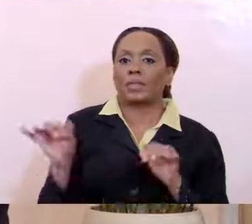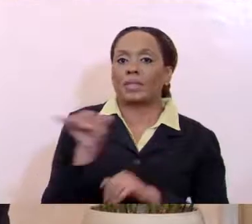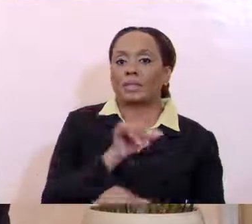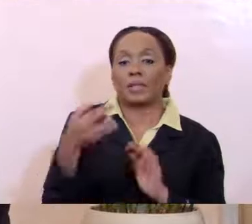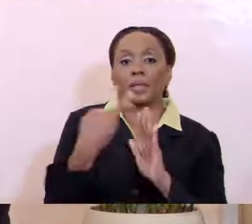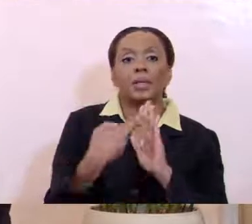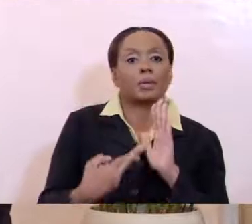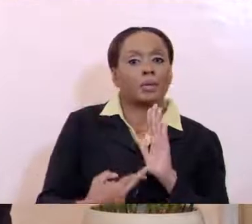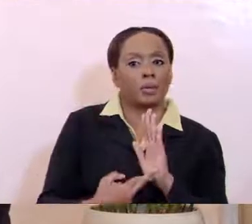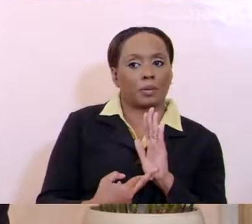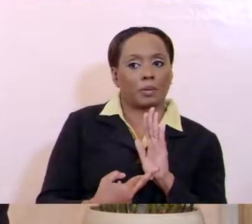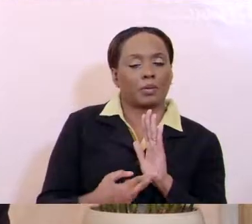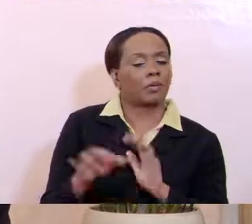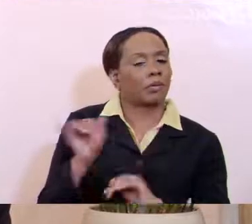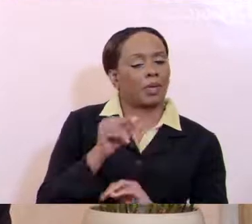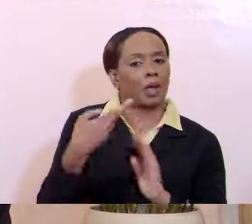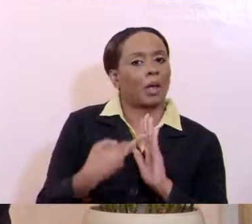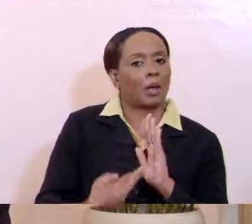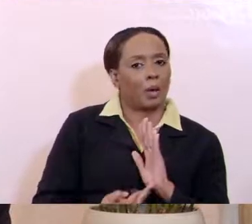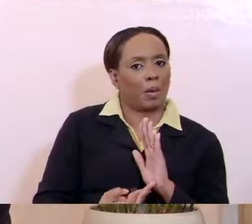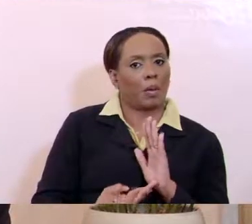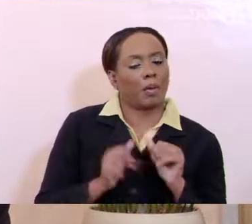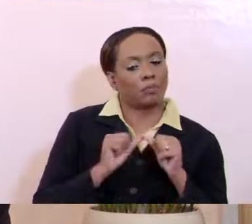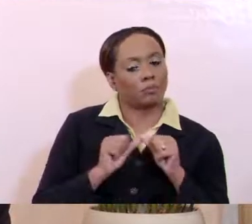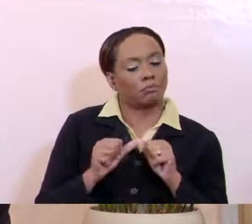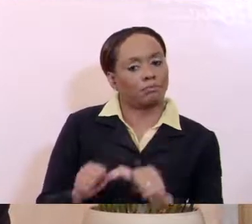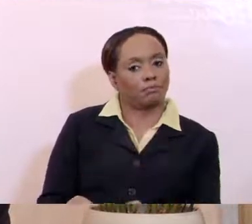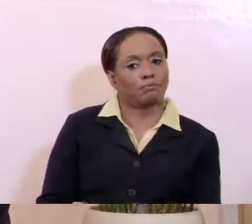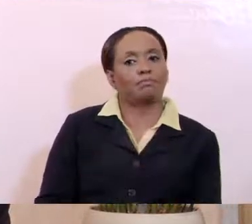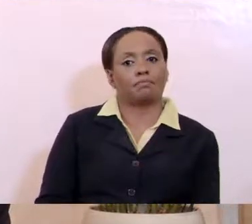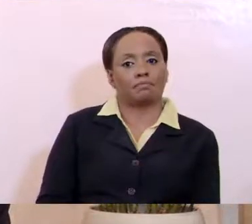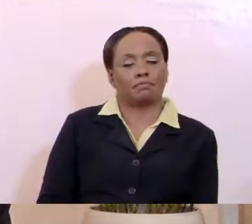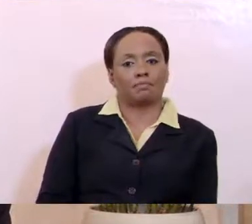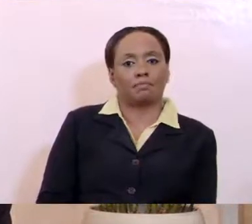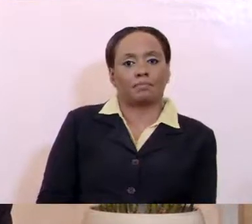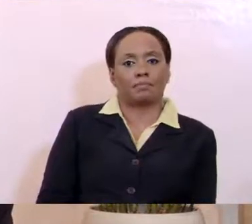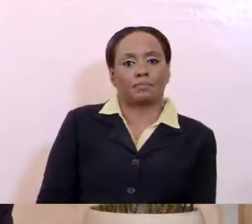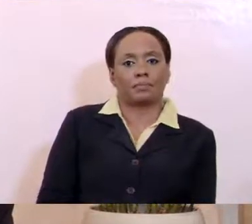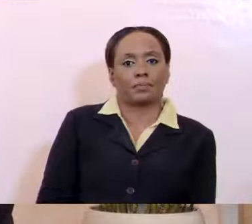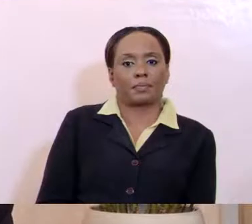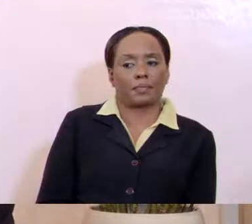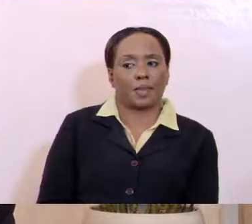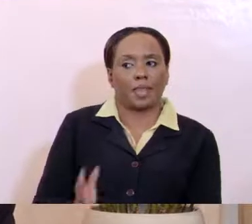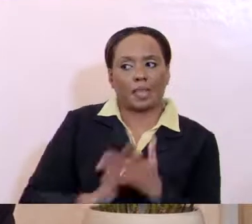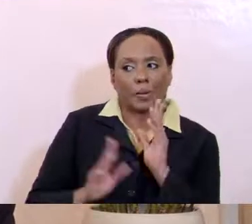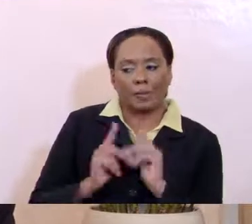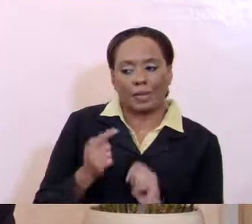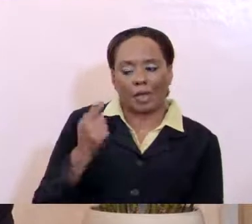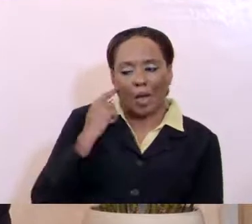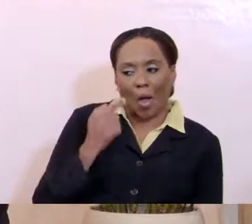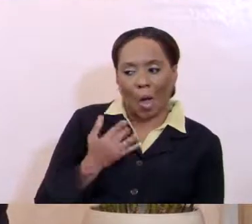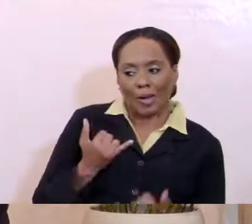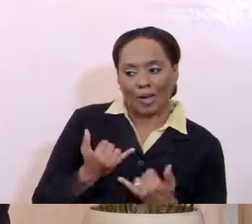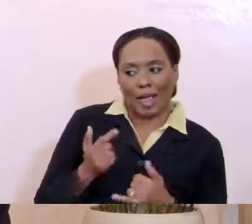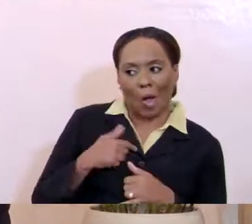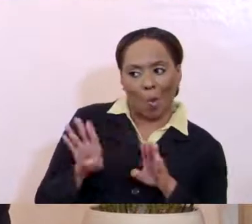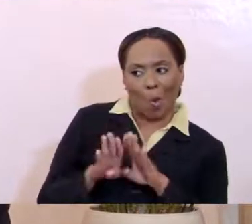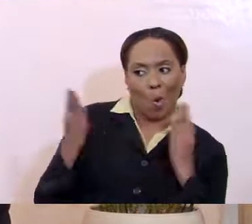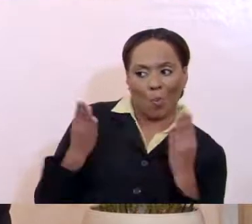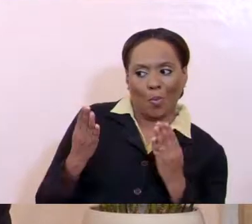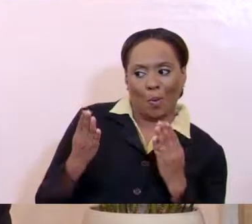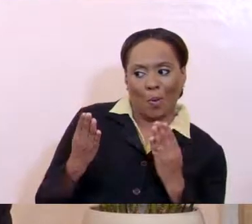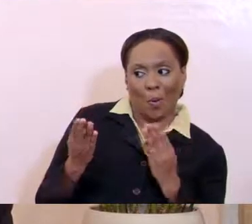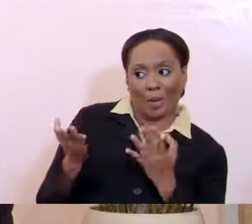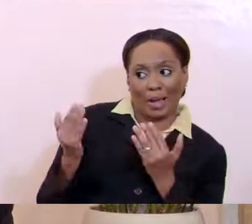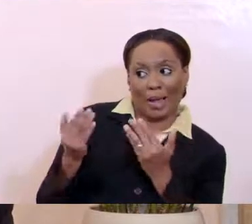under, directive number 4. So for those people who stole a fast food and opened their shop today, and if they